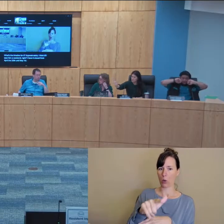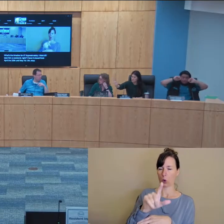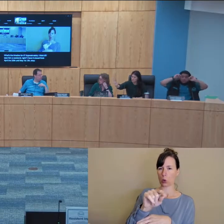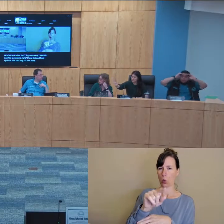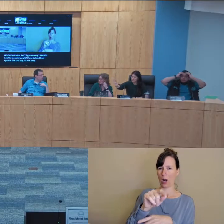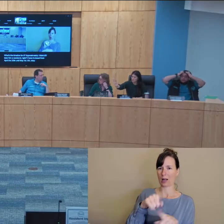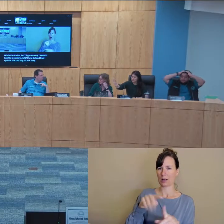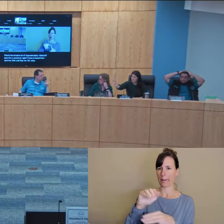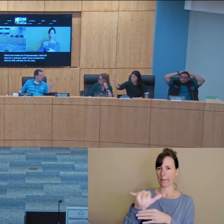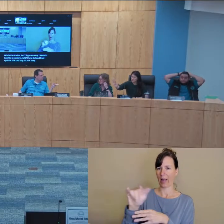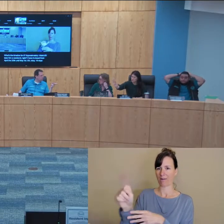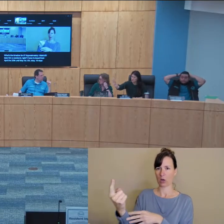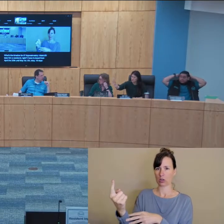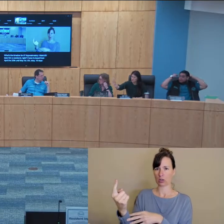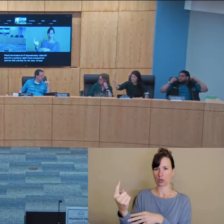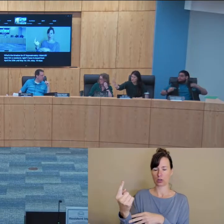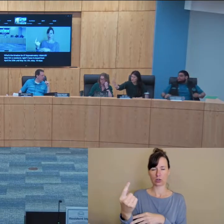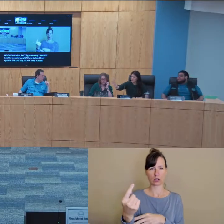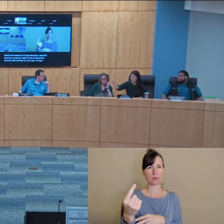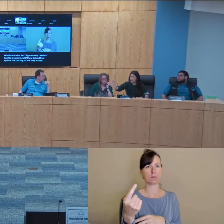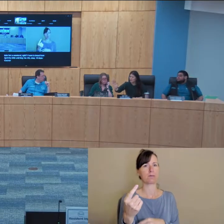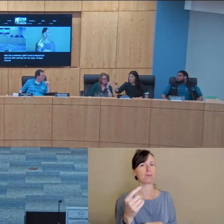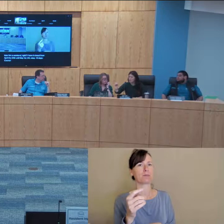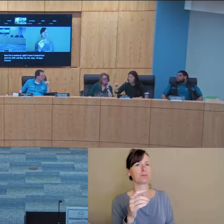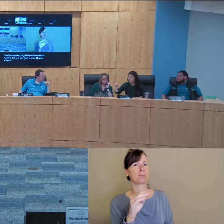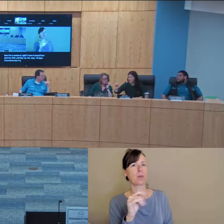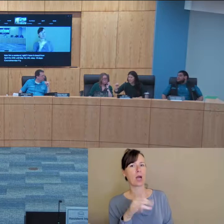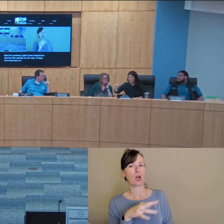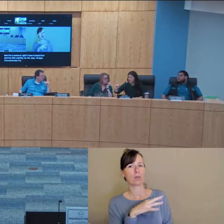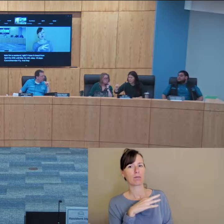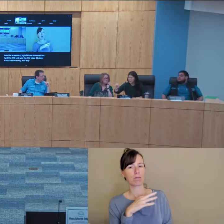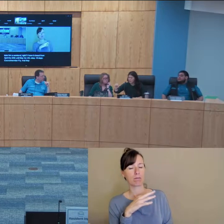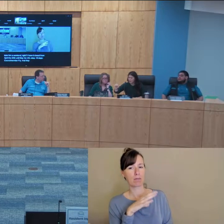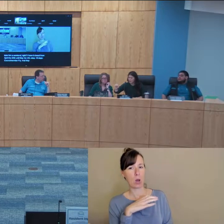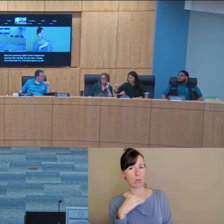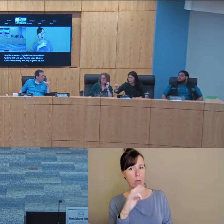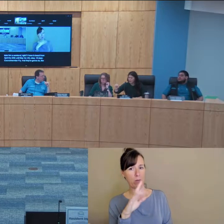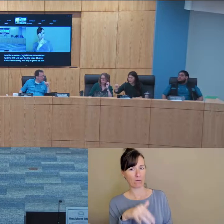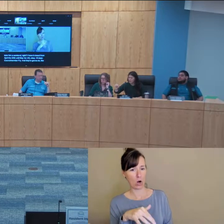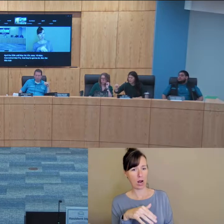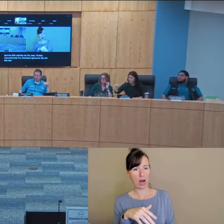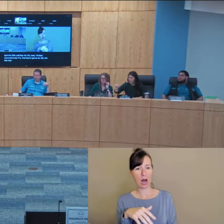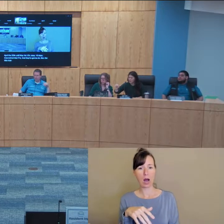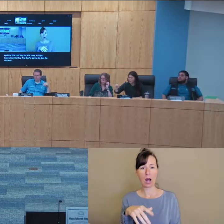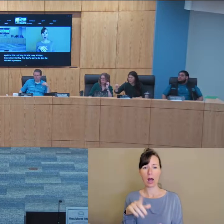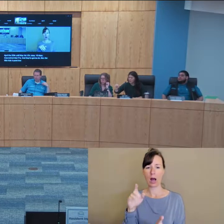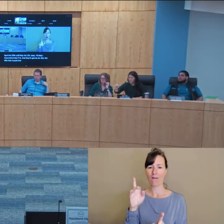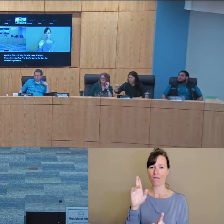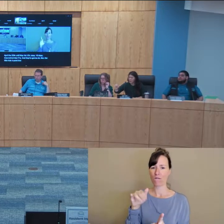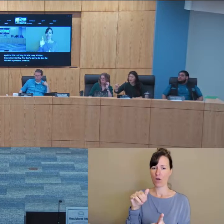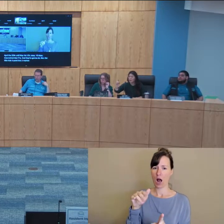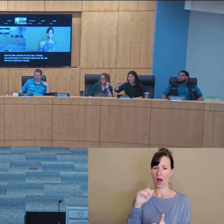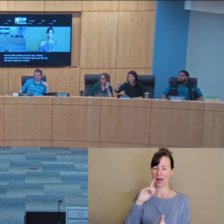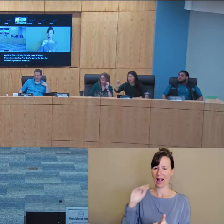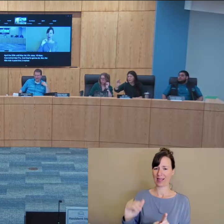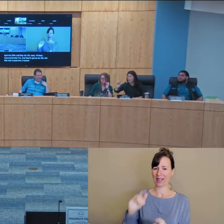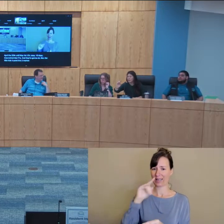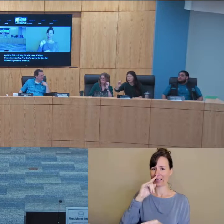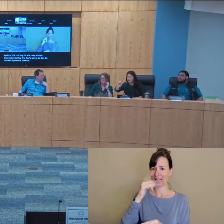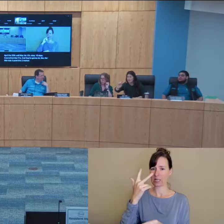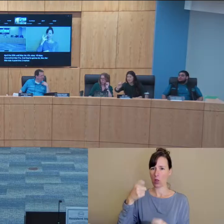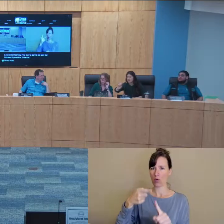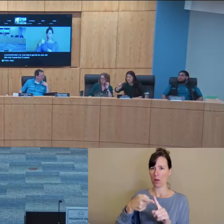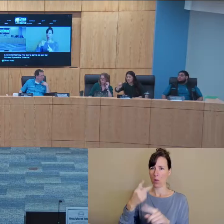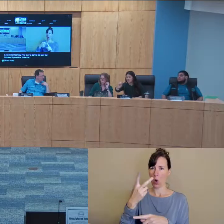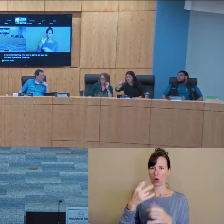10 days. Councilmember Fry. And they're gonna do like the little kids 3-point line too, marker? Yeah, okay, and